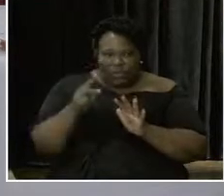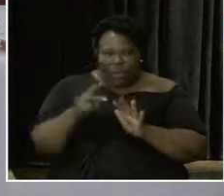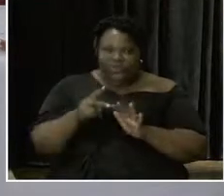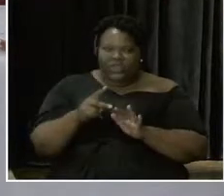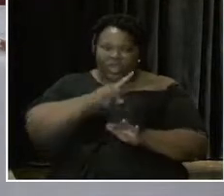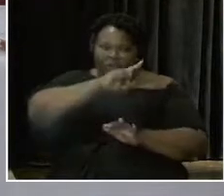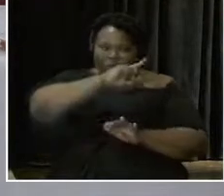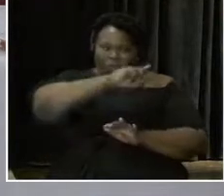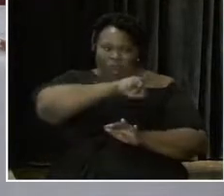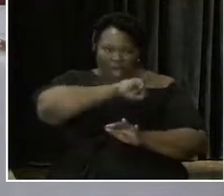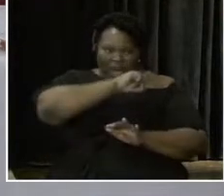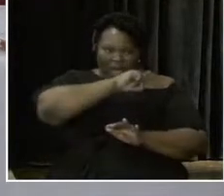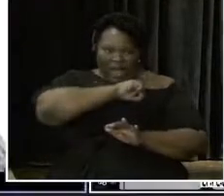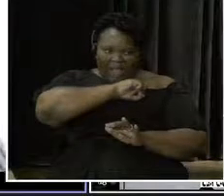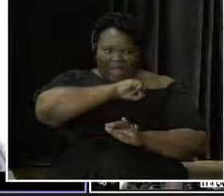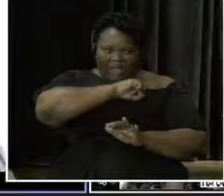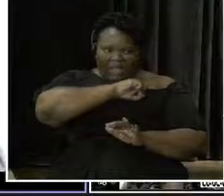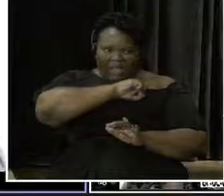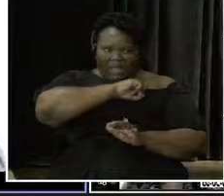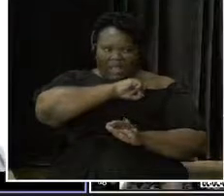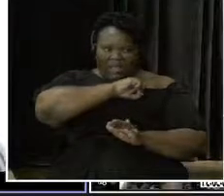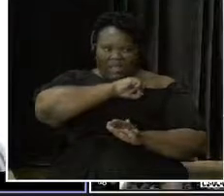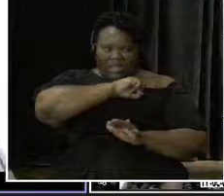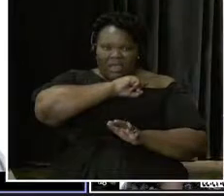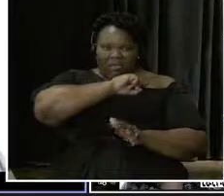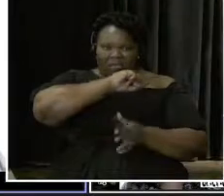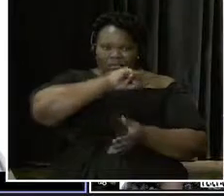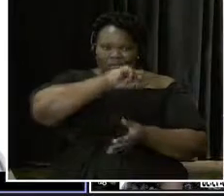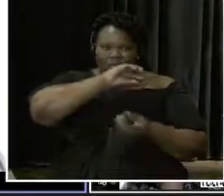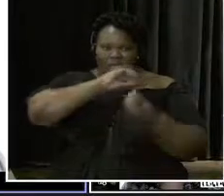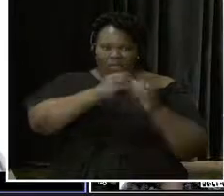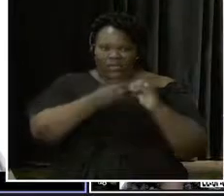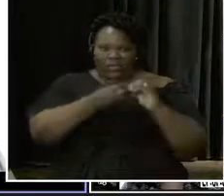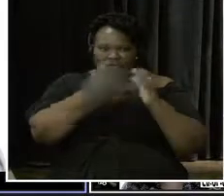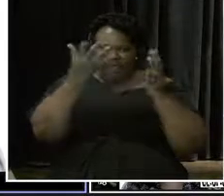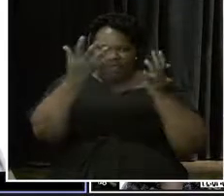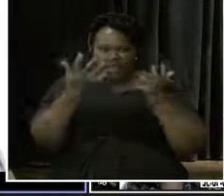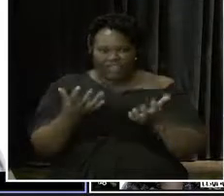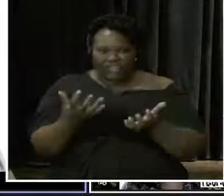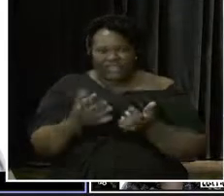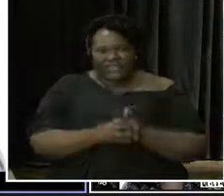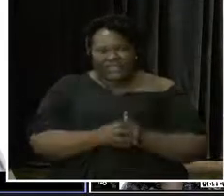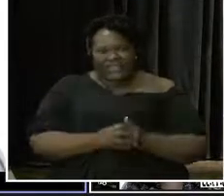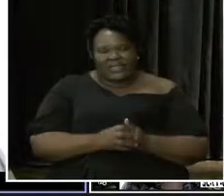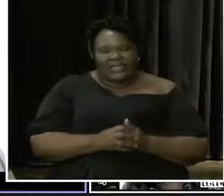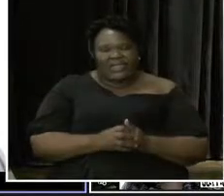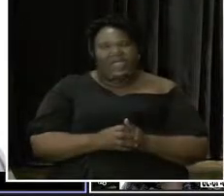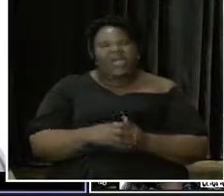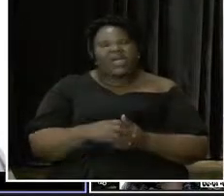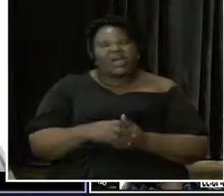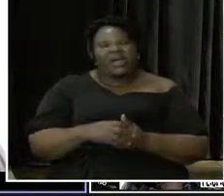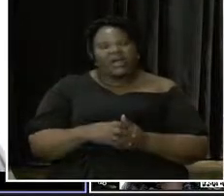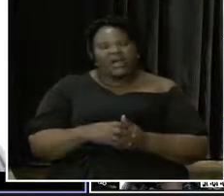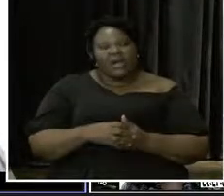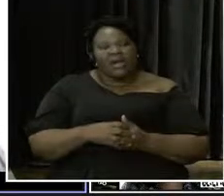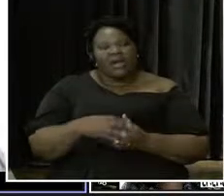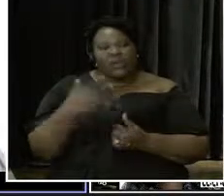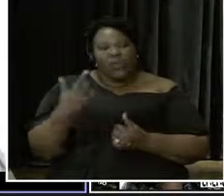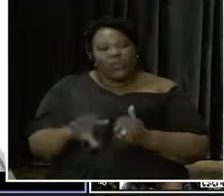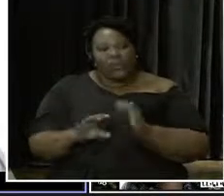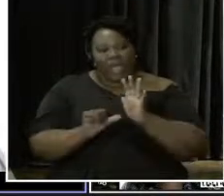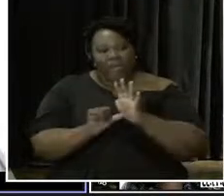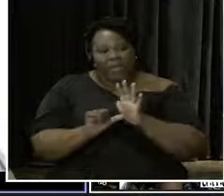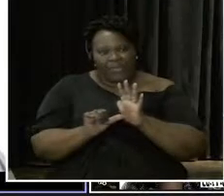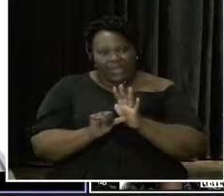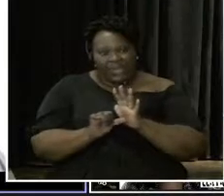this budget are or were, since most of it has already happened. And I think the important question we have to